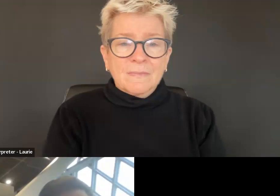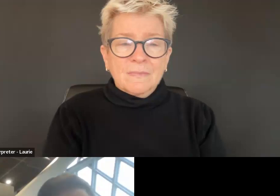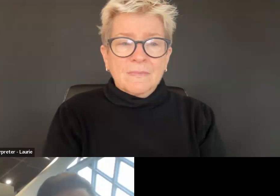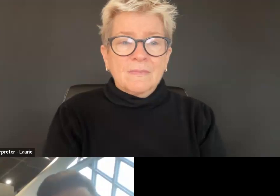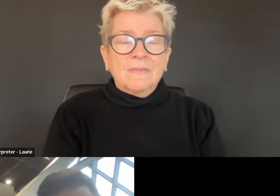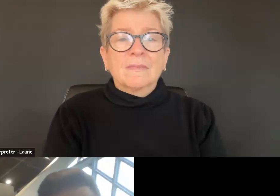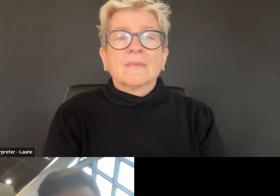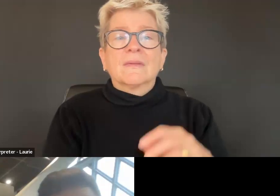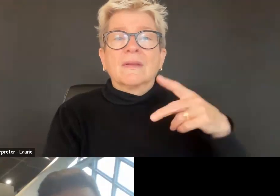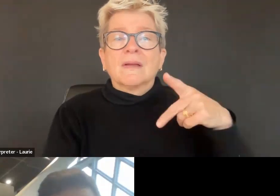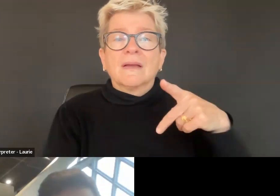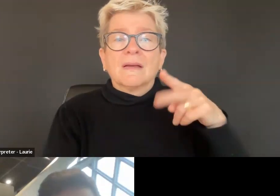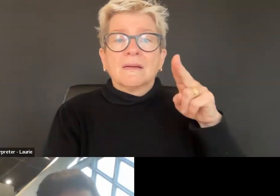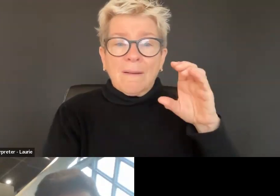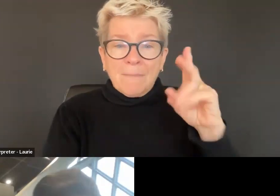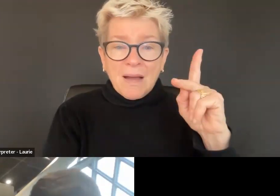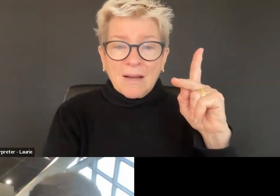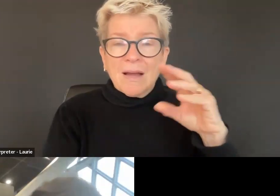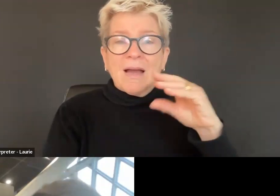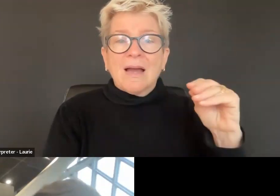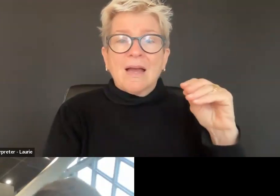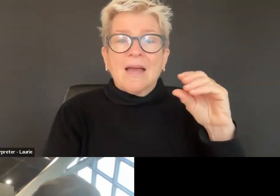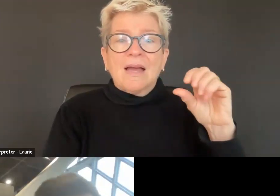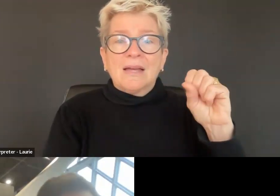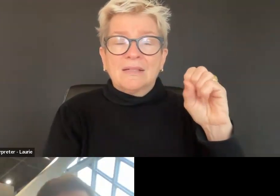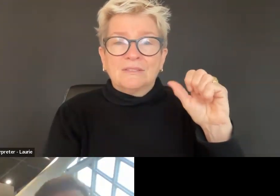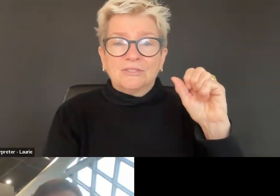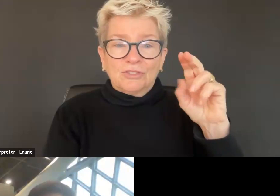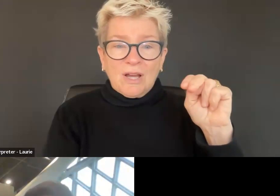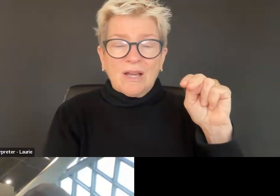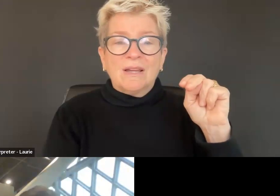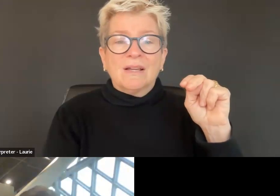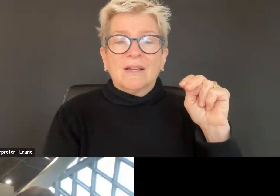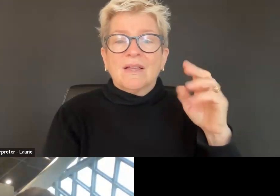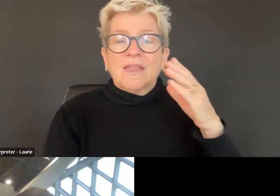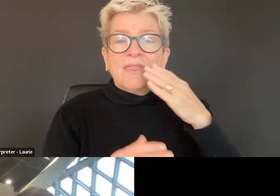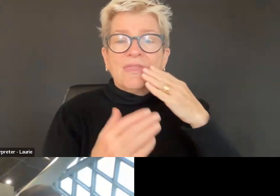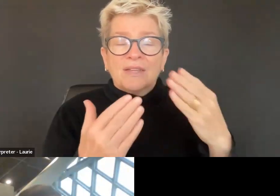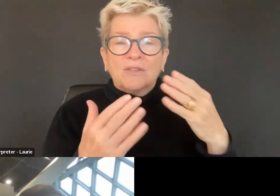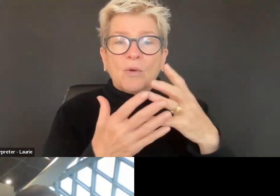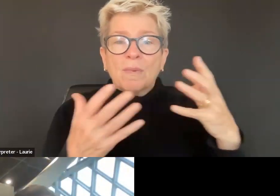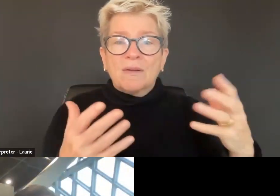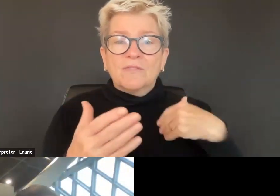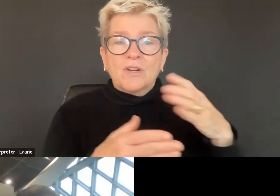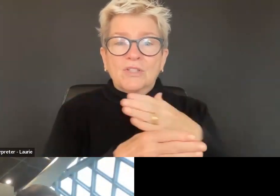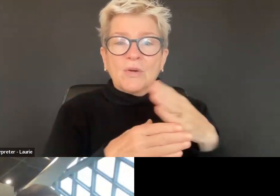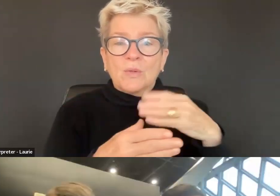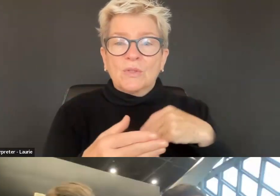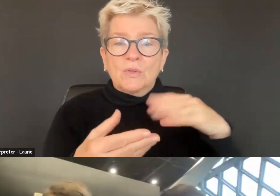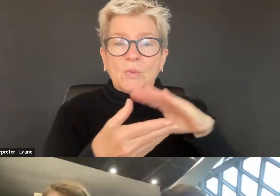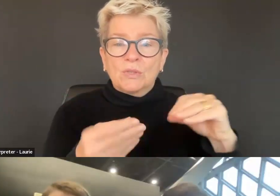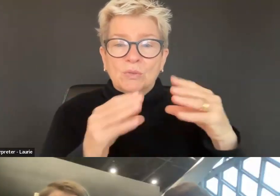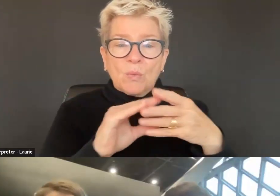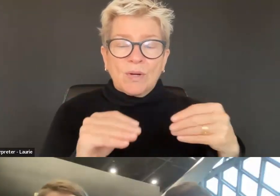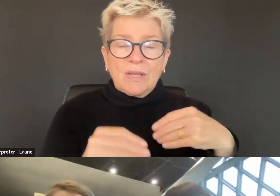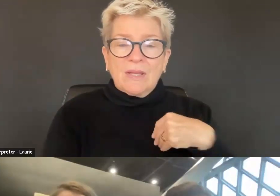Huck and Sean, thank you. Sorry, there's a lot of background noise, but thank you so much for sharing your story. As